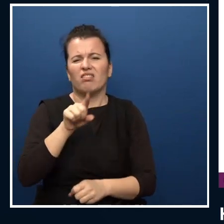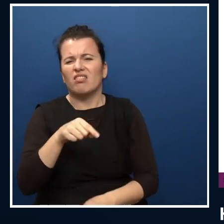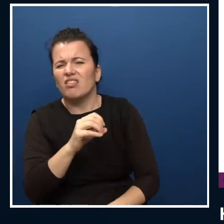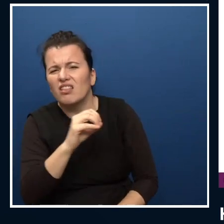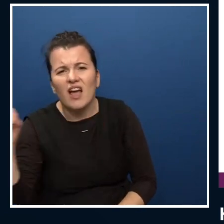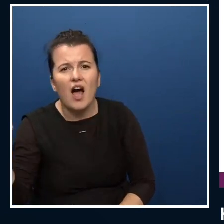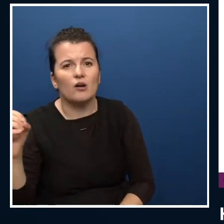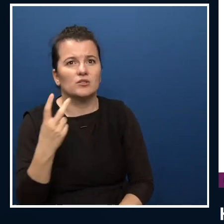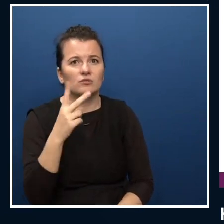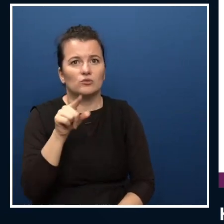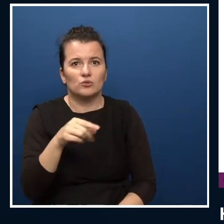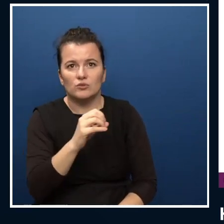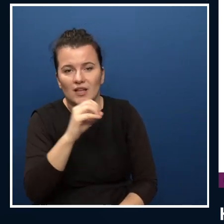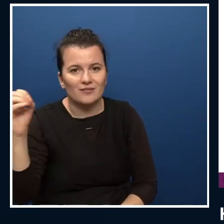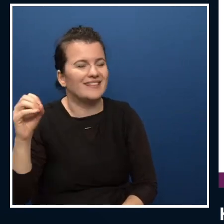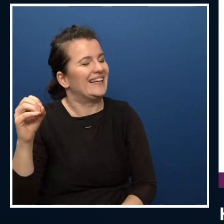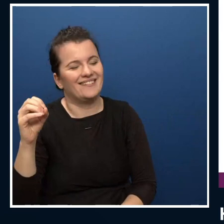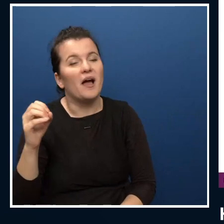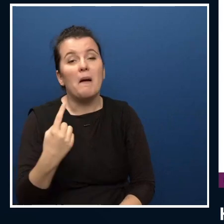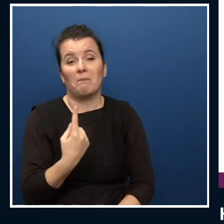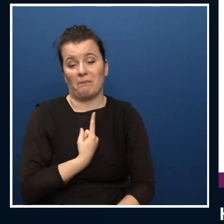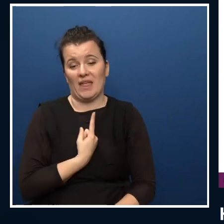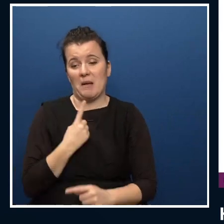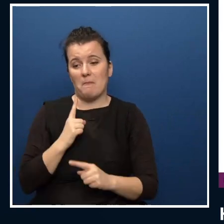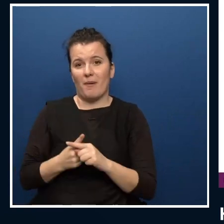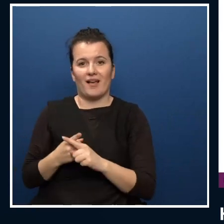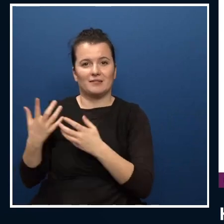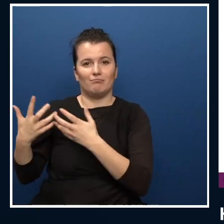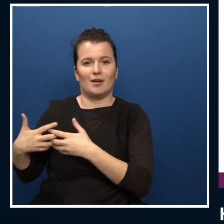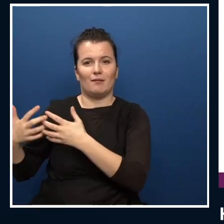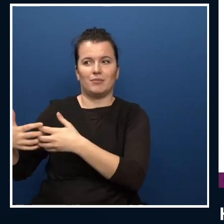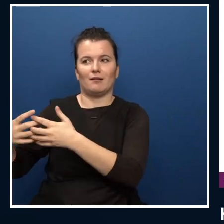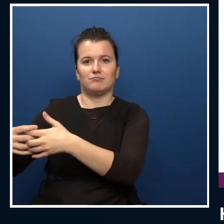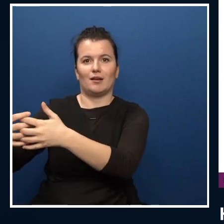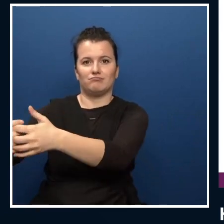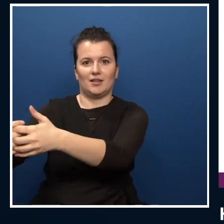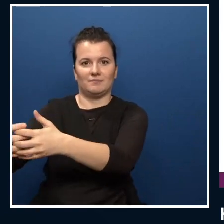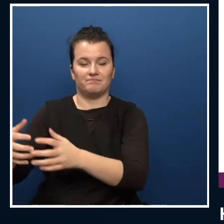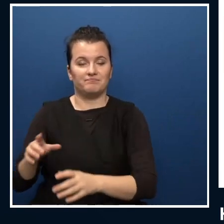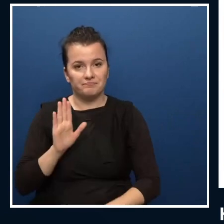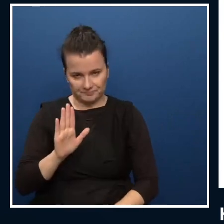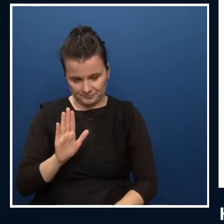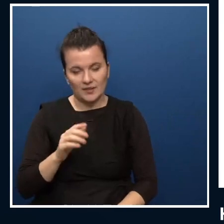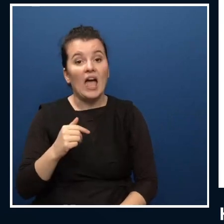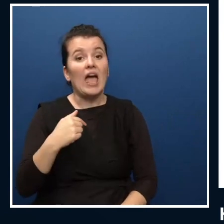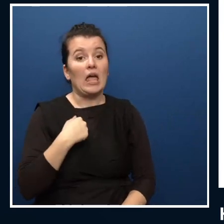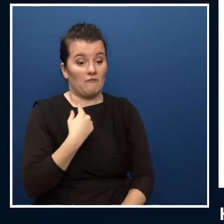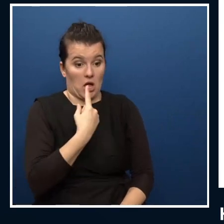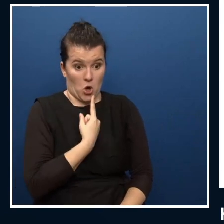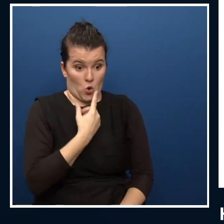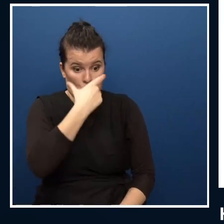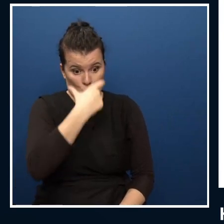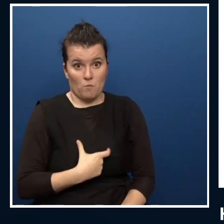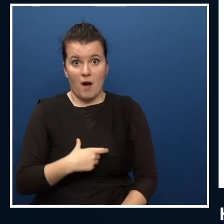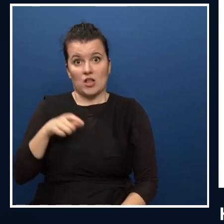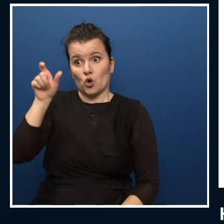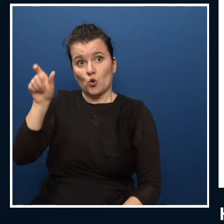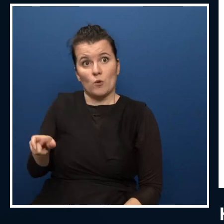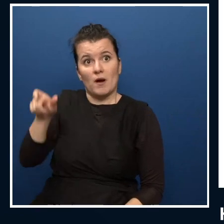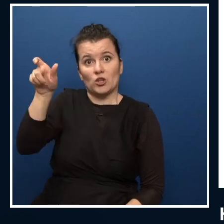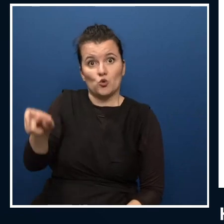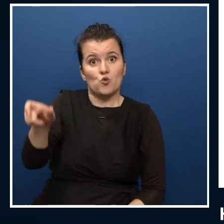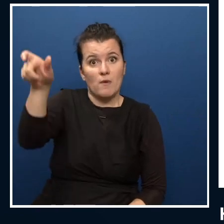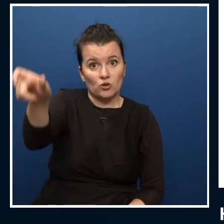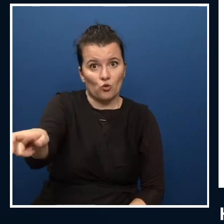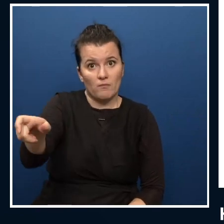bots. If we were a bunch of humans, then are you saying that a human would notice